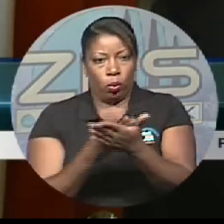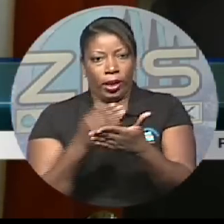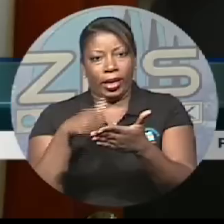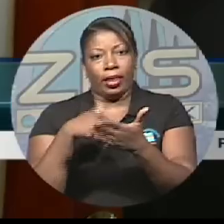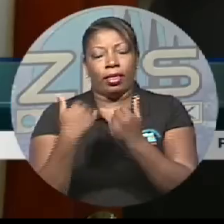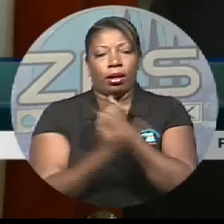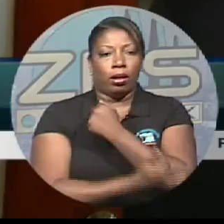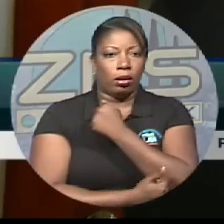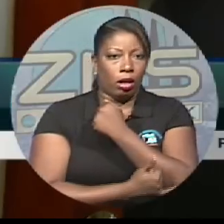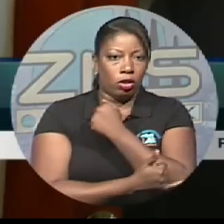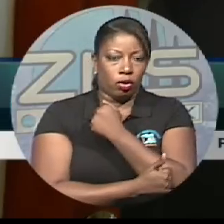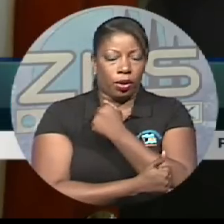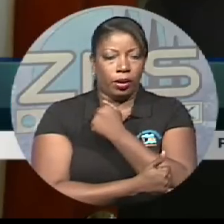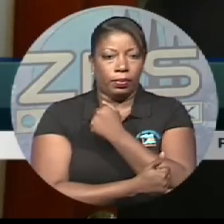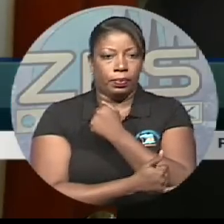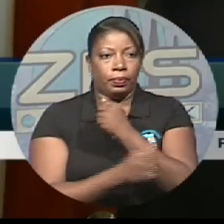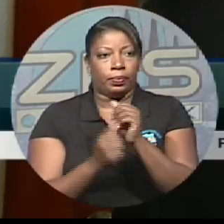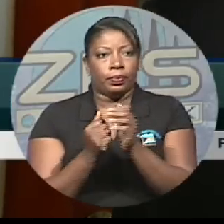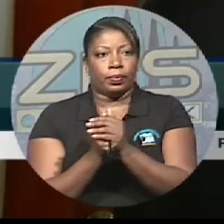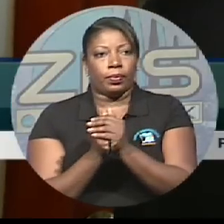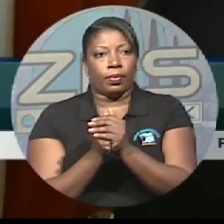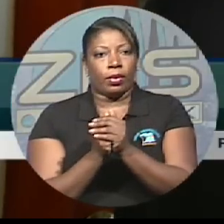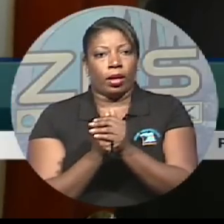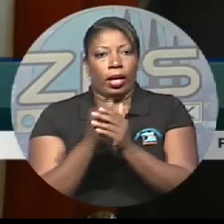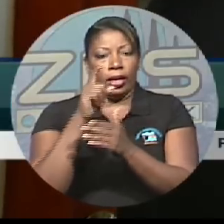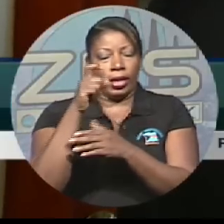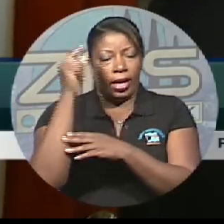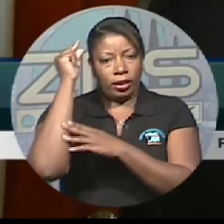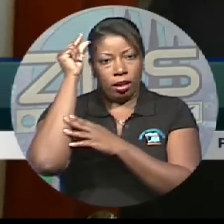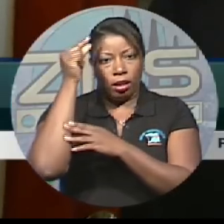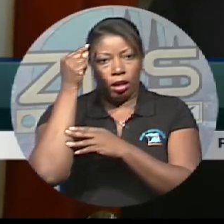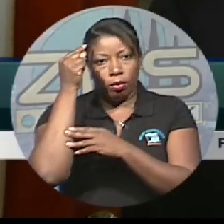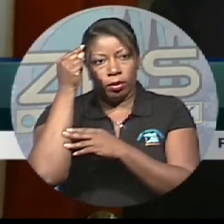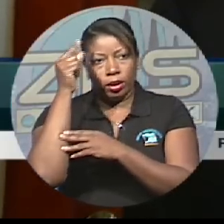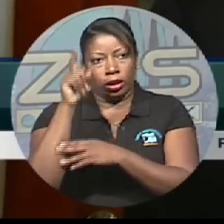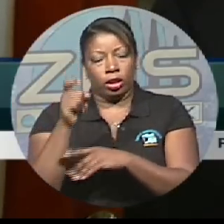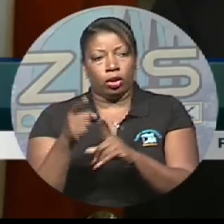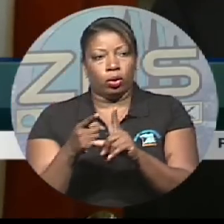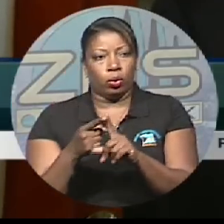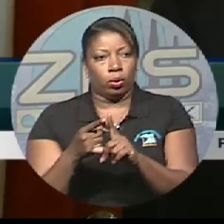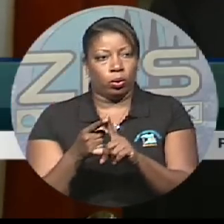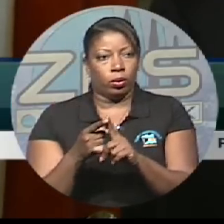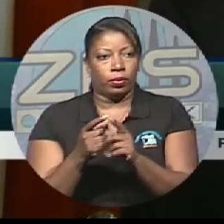I think it is overdue, and I think government should